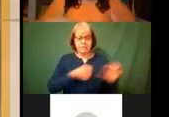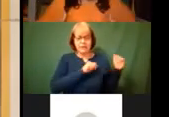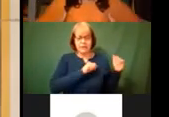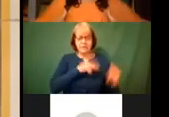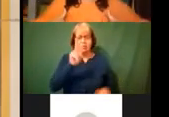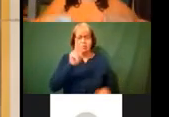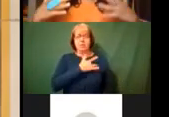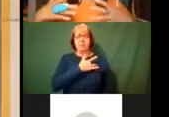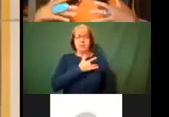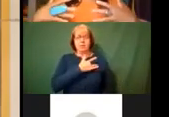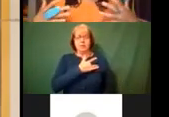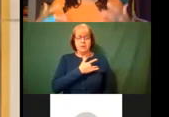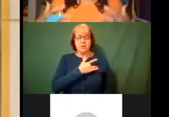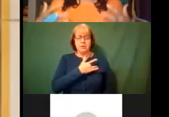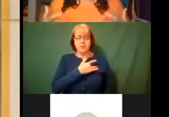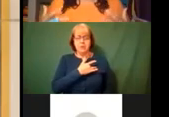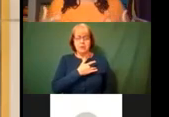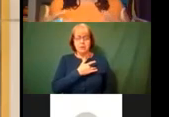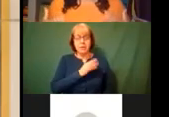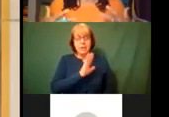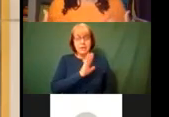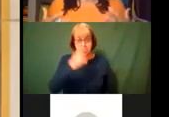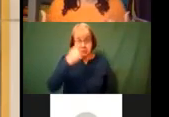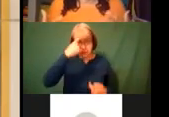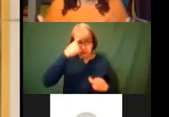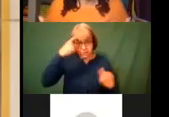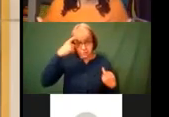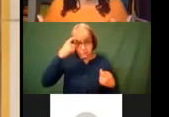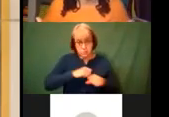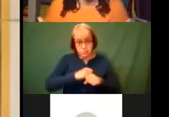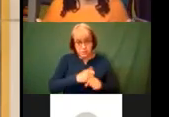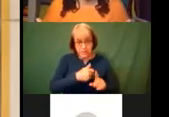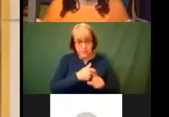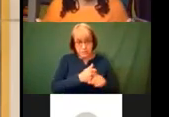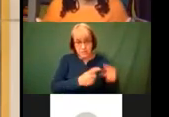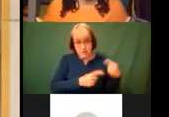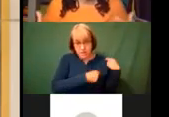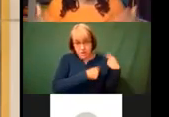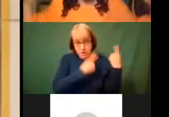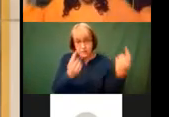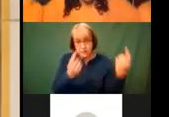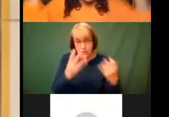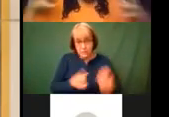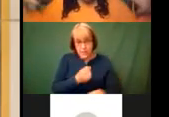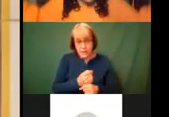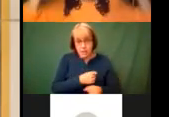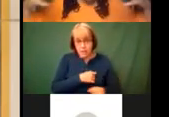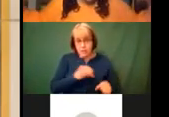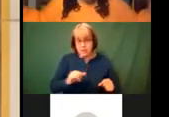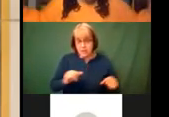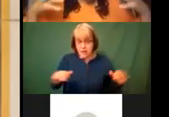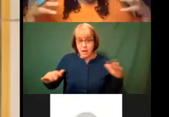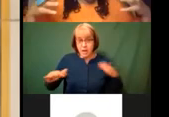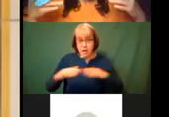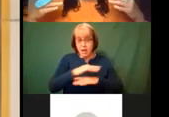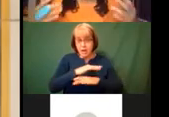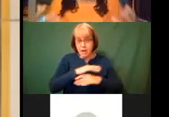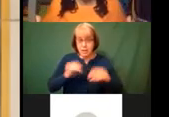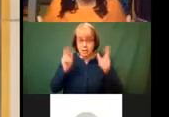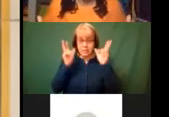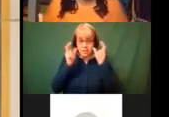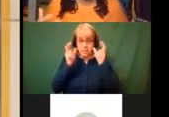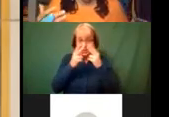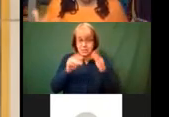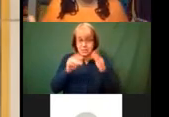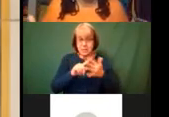All that fortress that he had built up to protect himself all that years, all the sensory inload, he